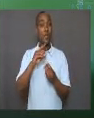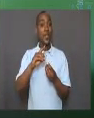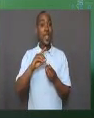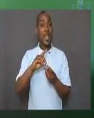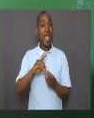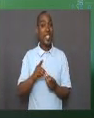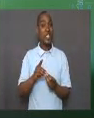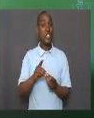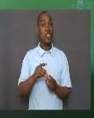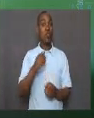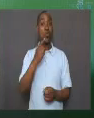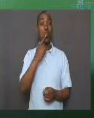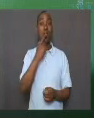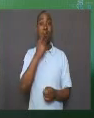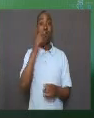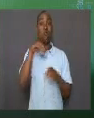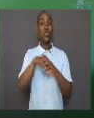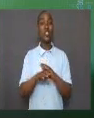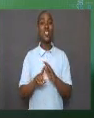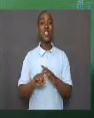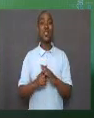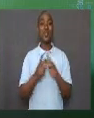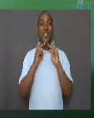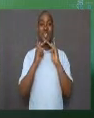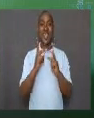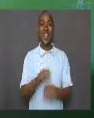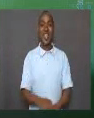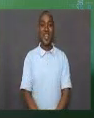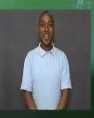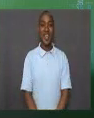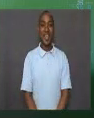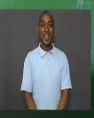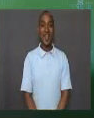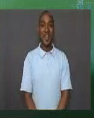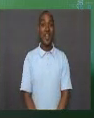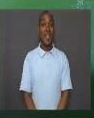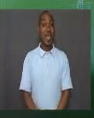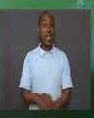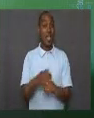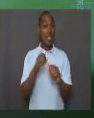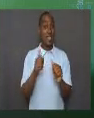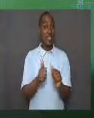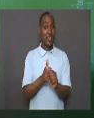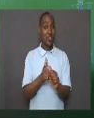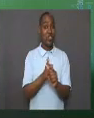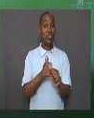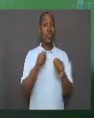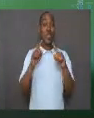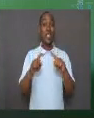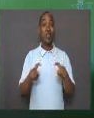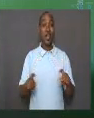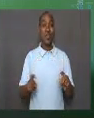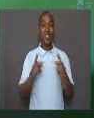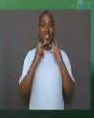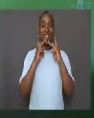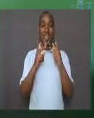begins in the mouth. We will outline the procedure of the experiment,